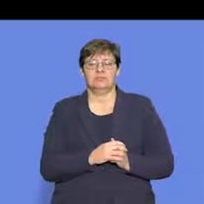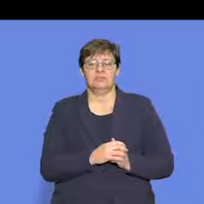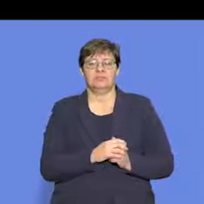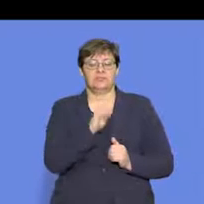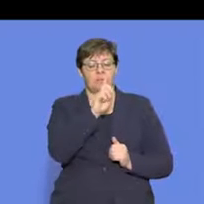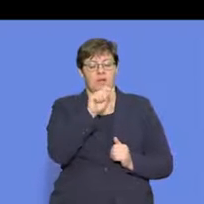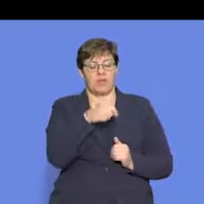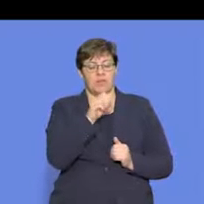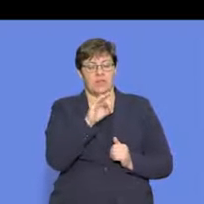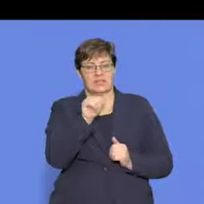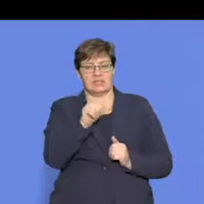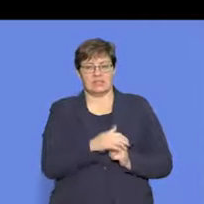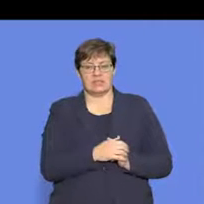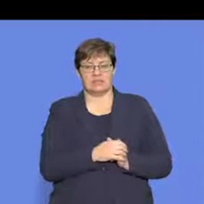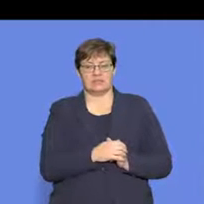and